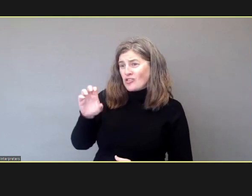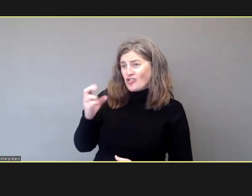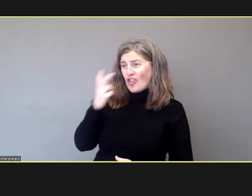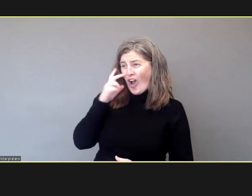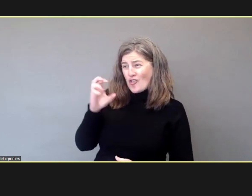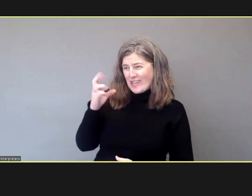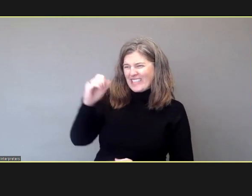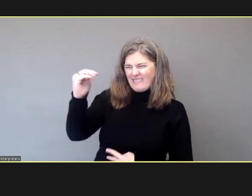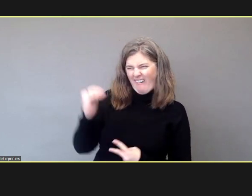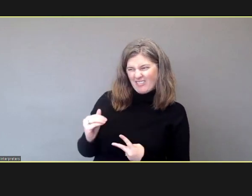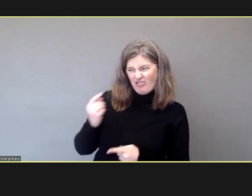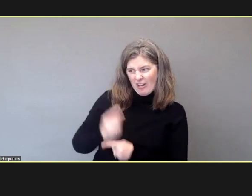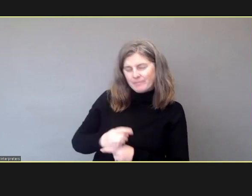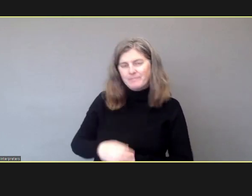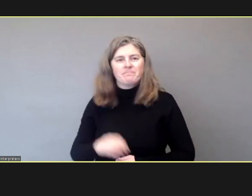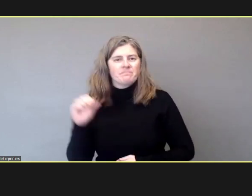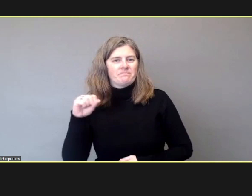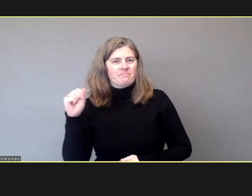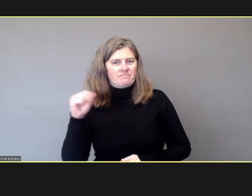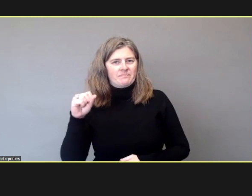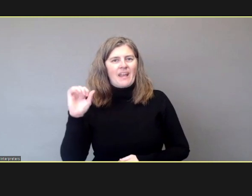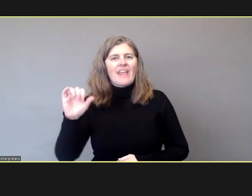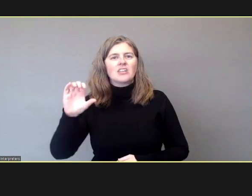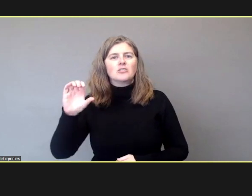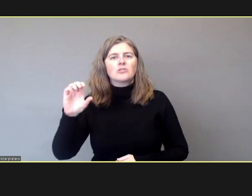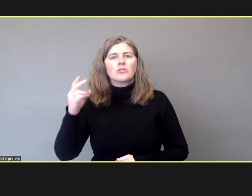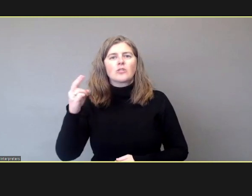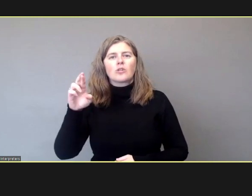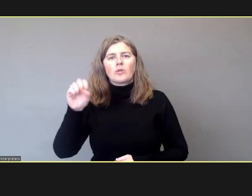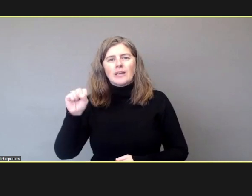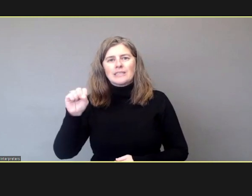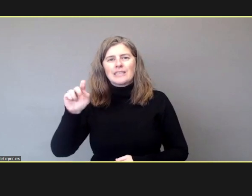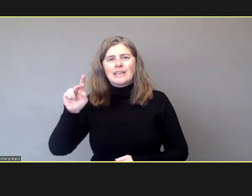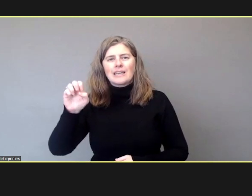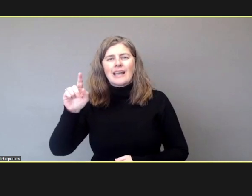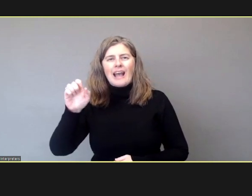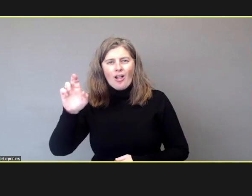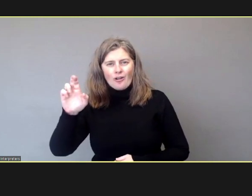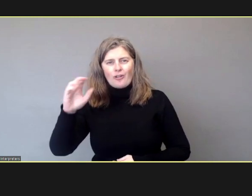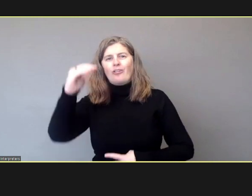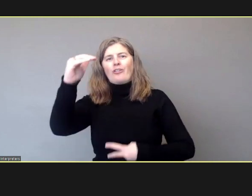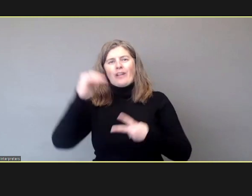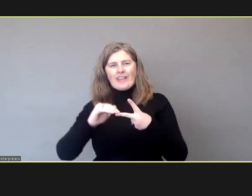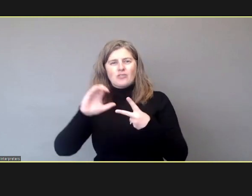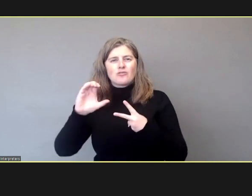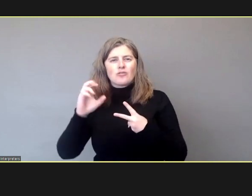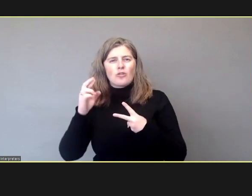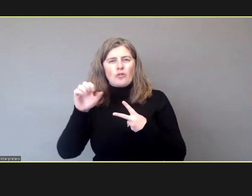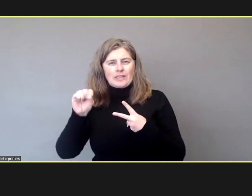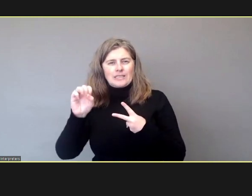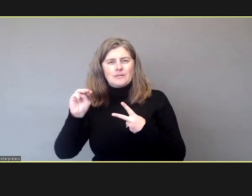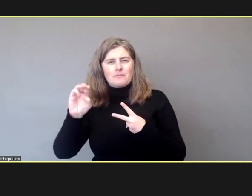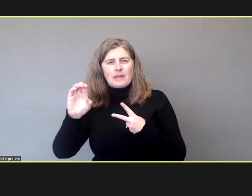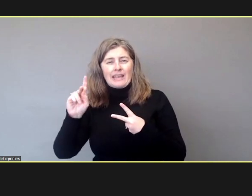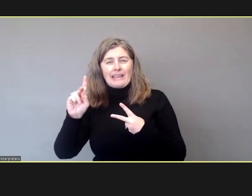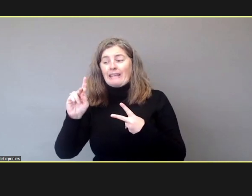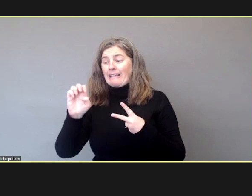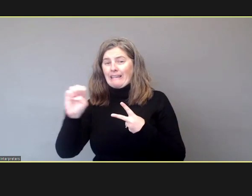is next. Yes, and that's Chris Keller, followed by Chris McKee. So go ahead, Chris Keller.